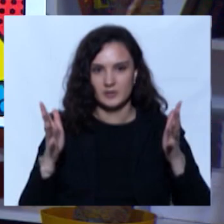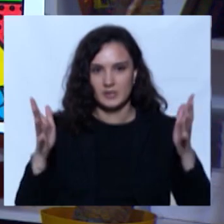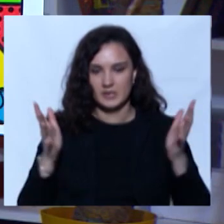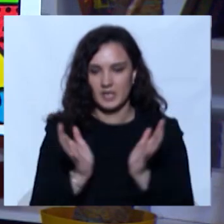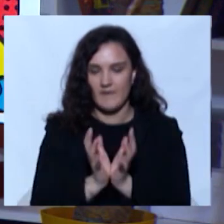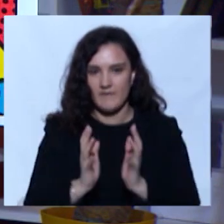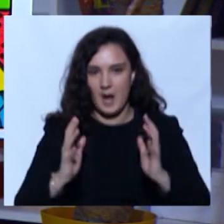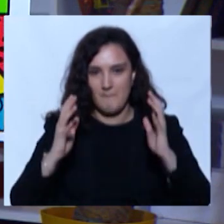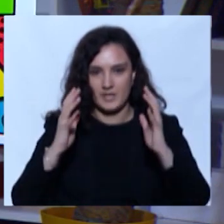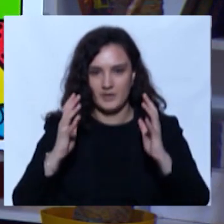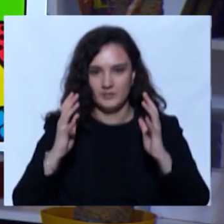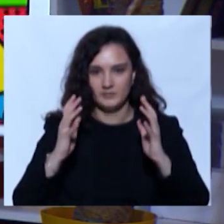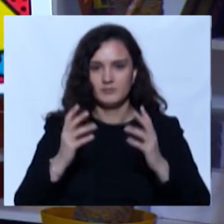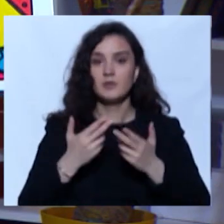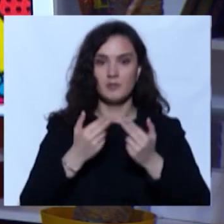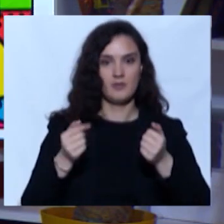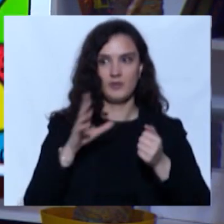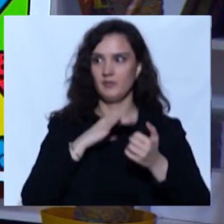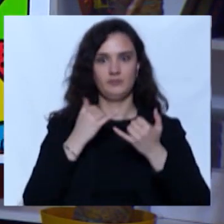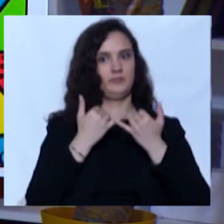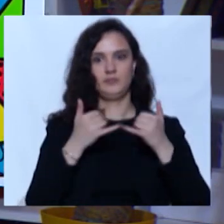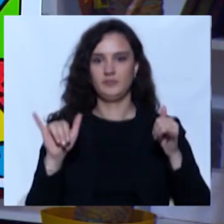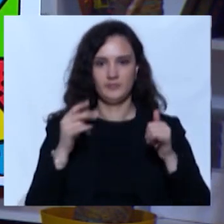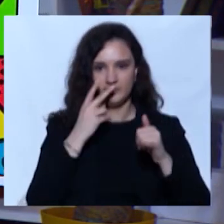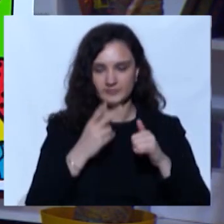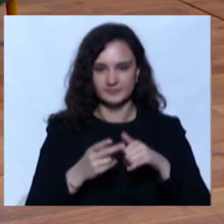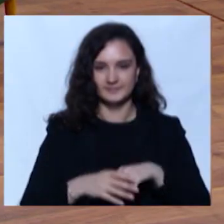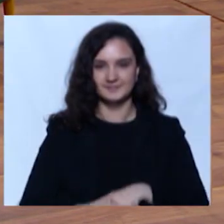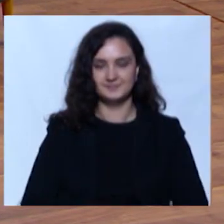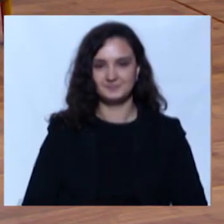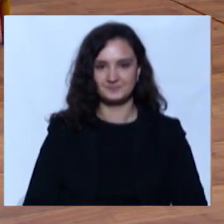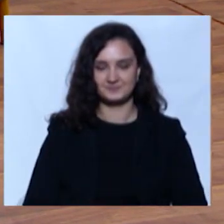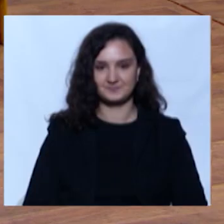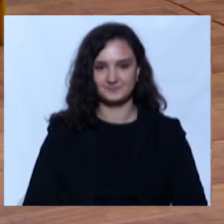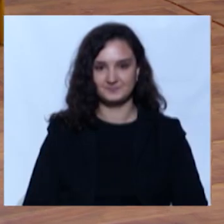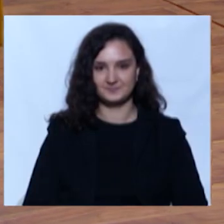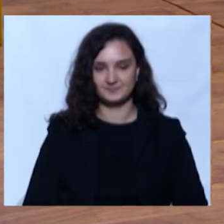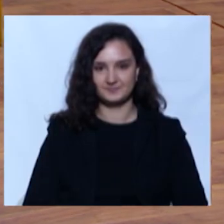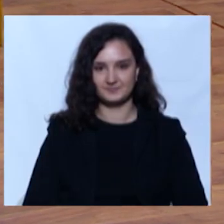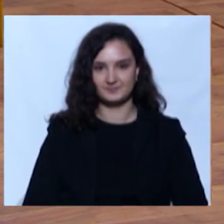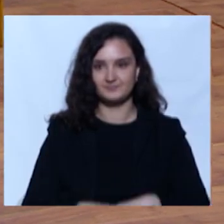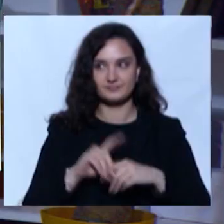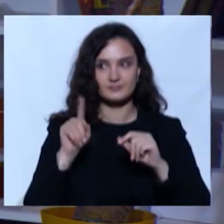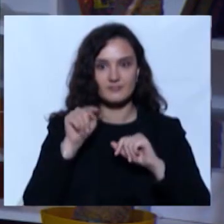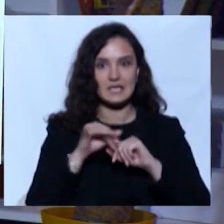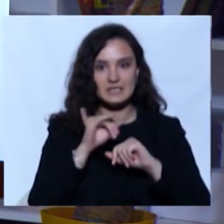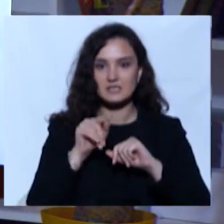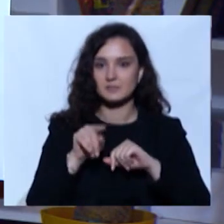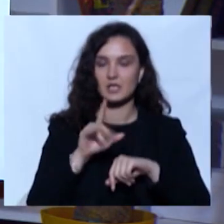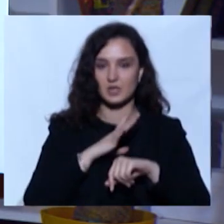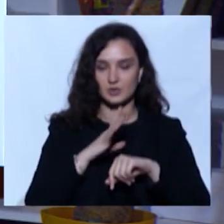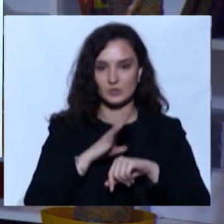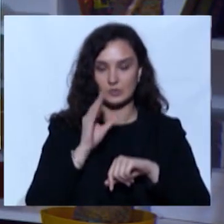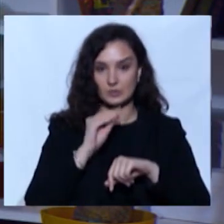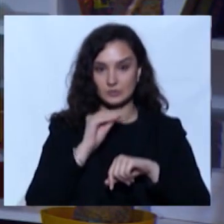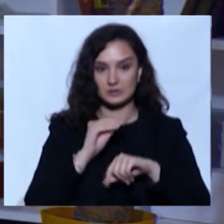pot. Of course, George was curious. He had to find out what was in it. When the